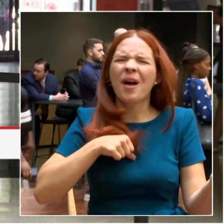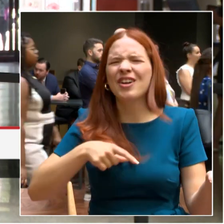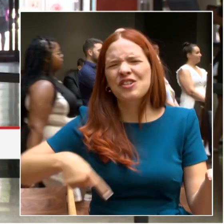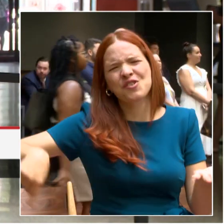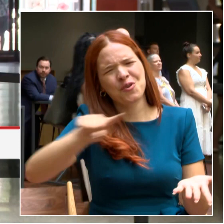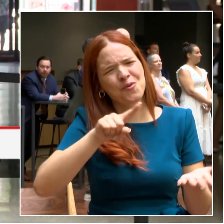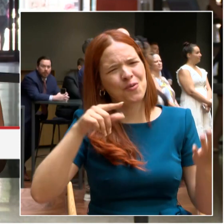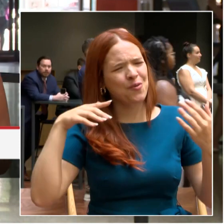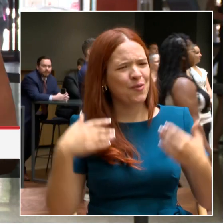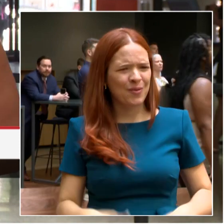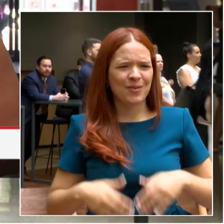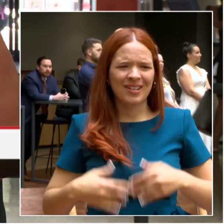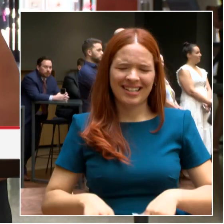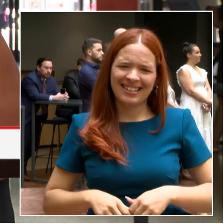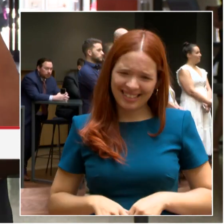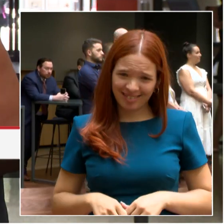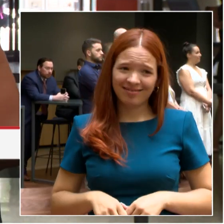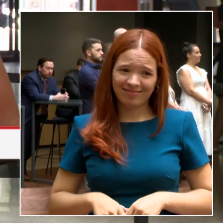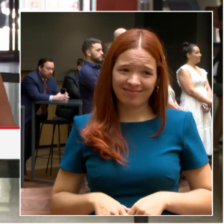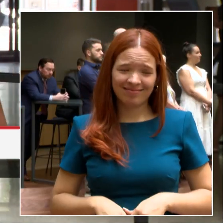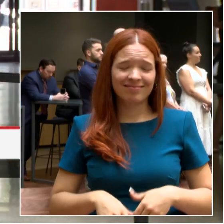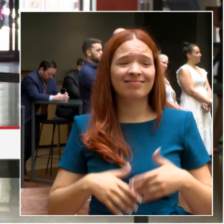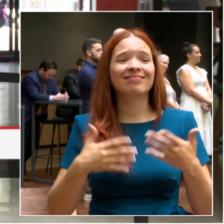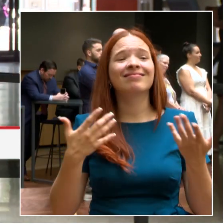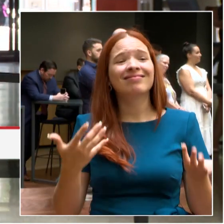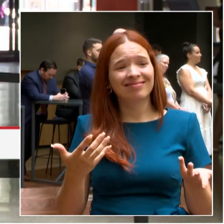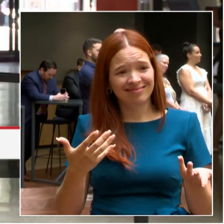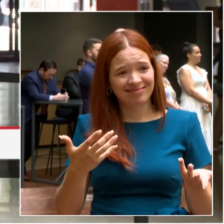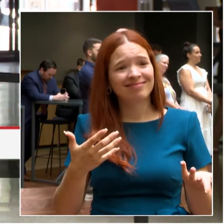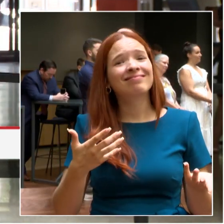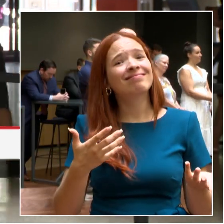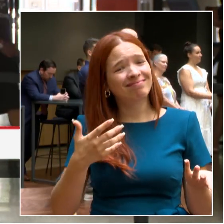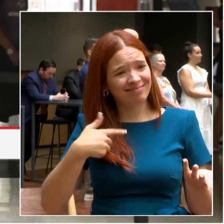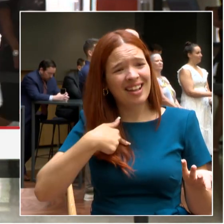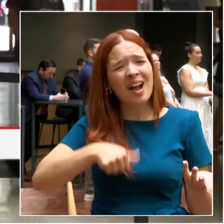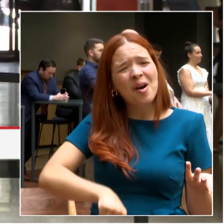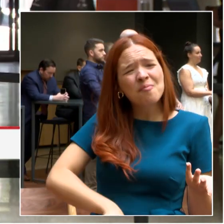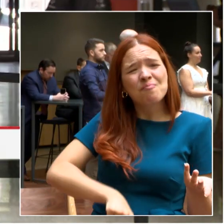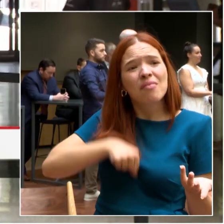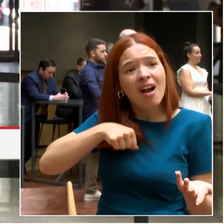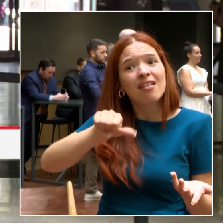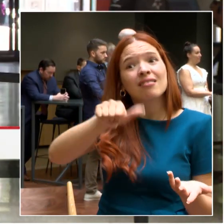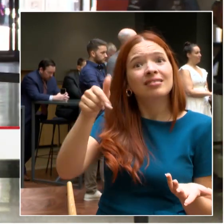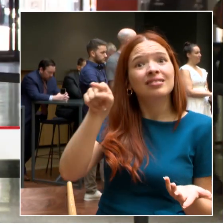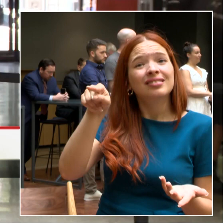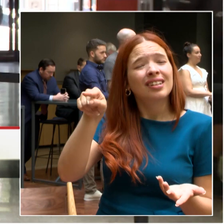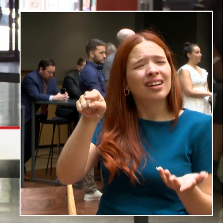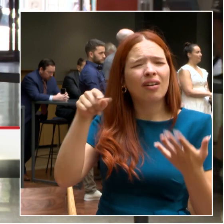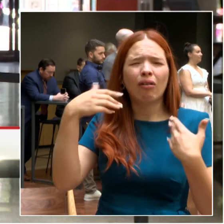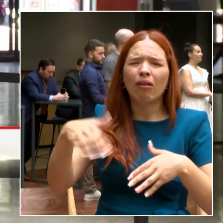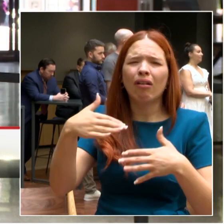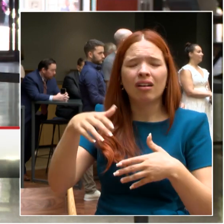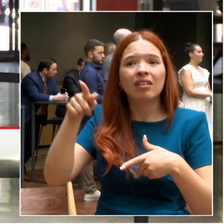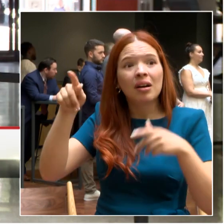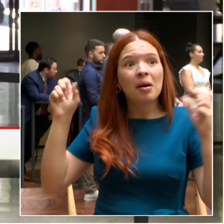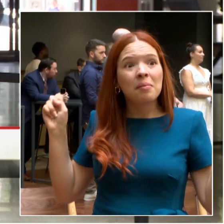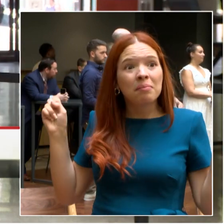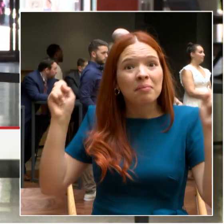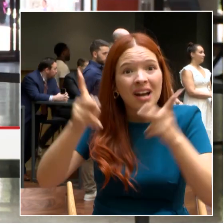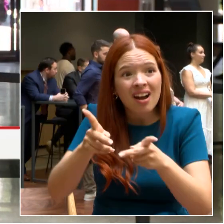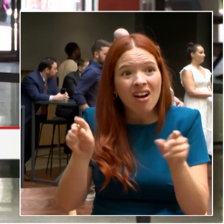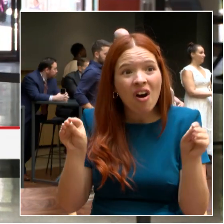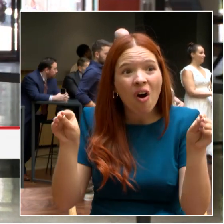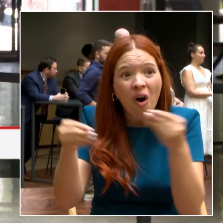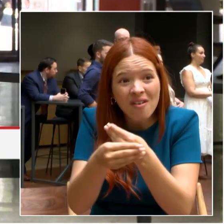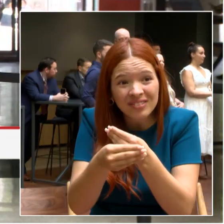how they responded to our return to the office plan 2 years ago, and how most of